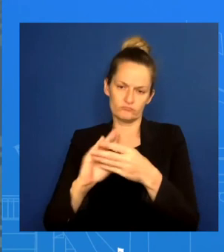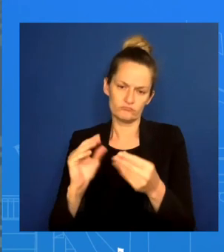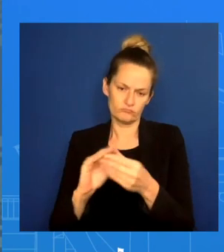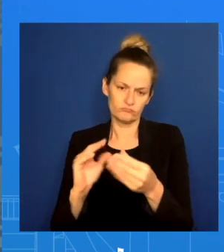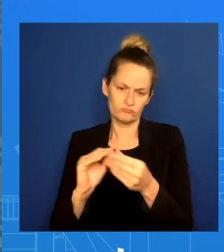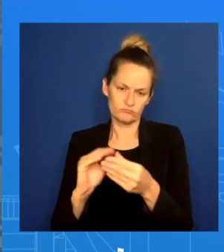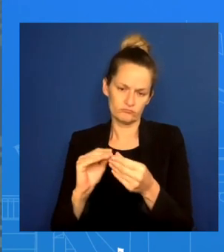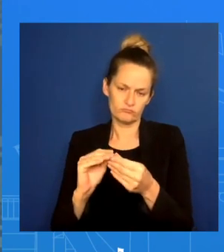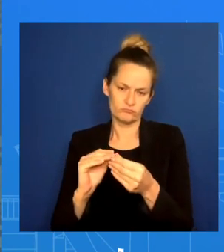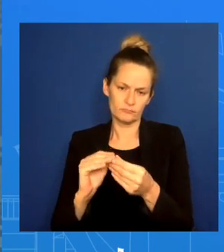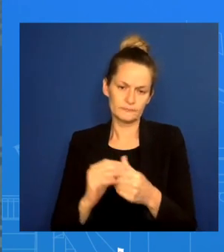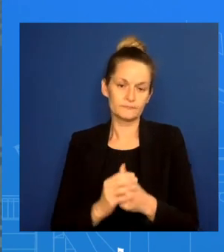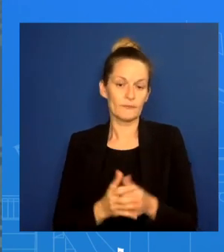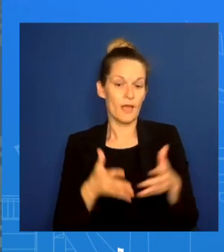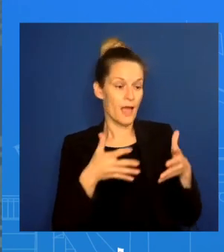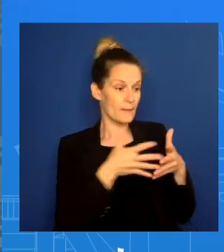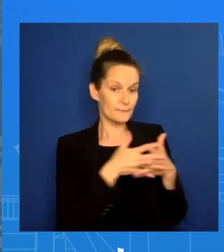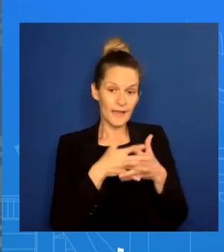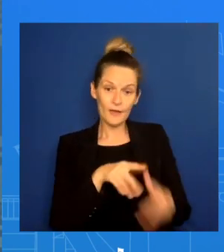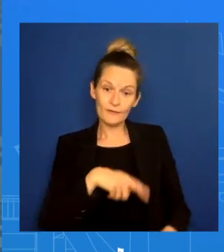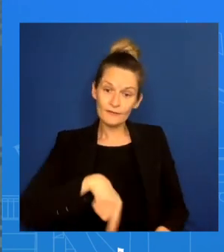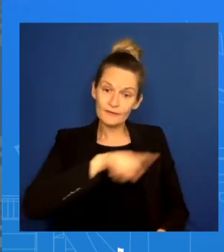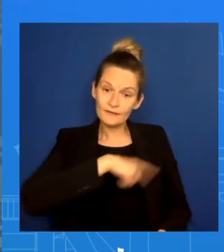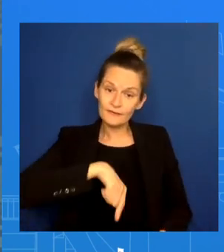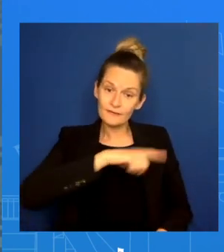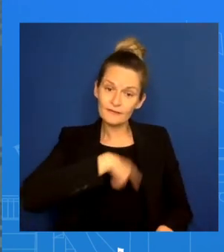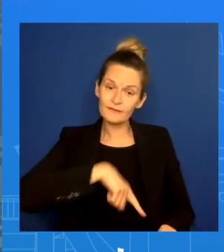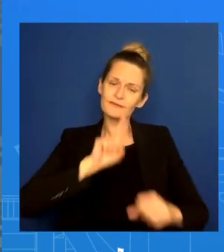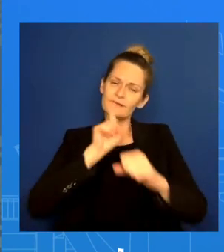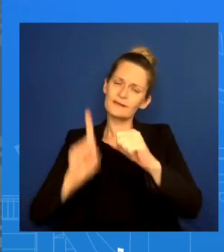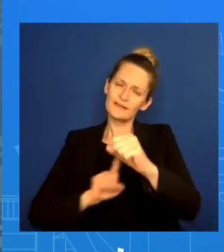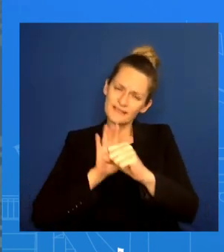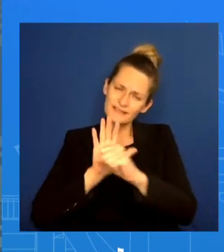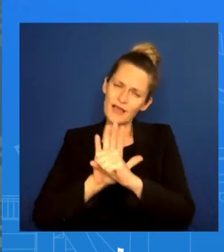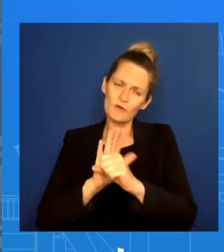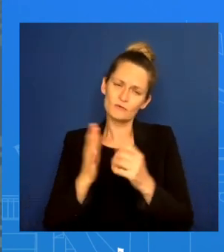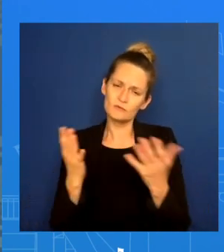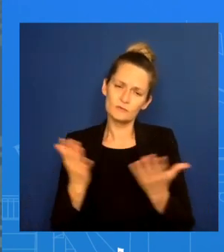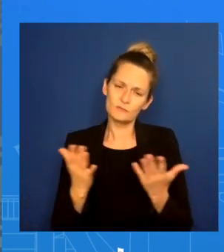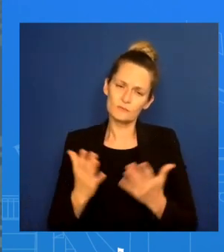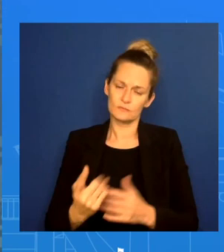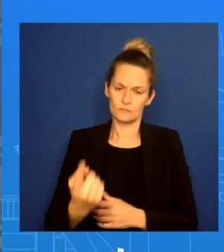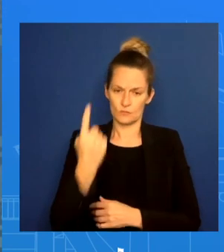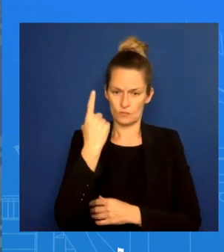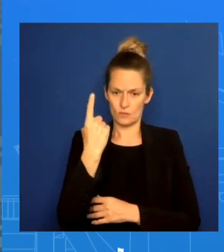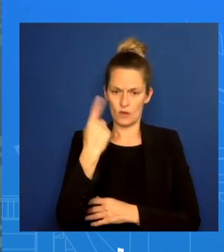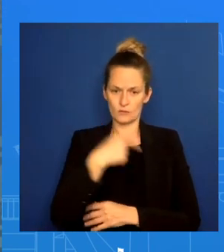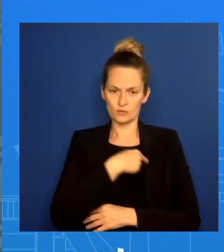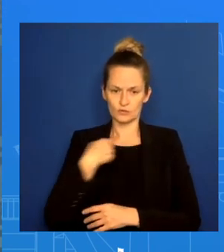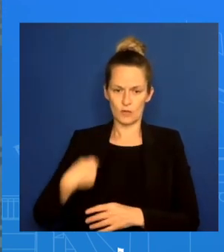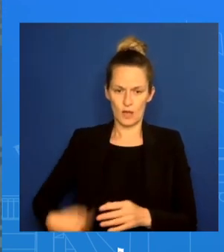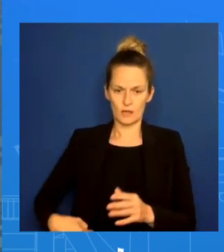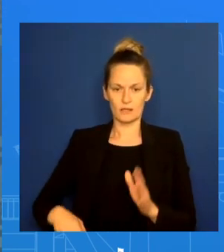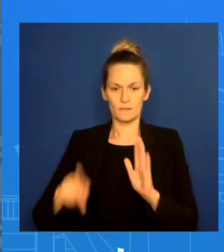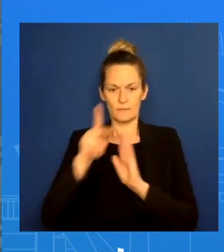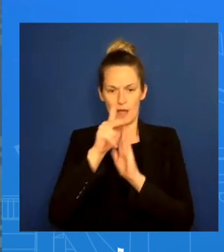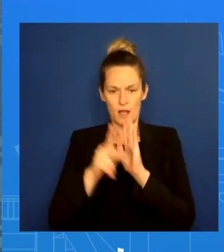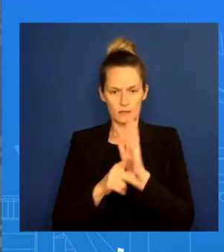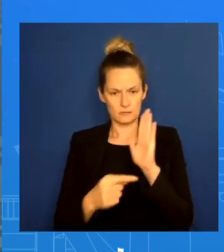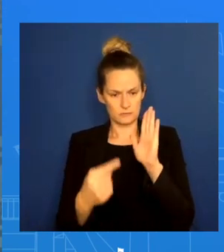one China policy, none, zero, and that we continue to not want to